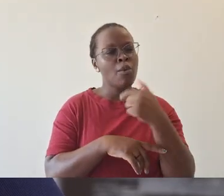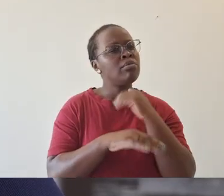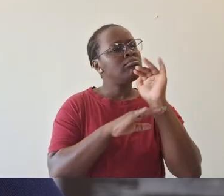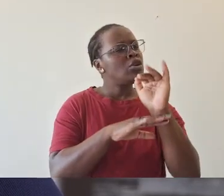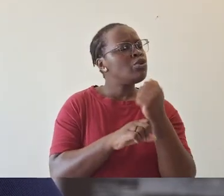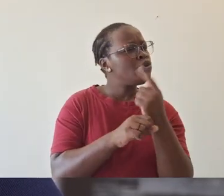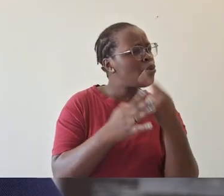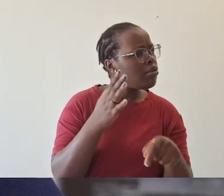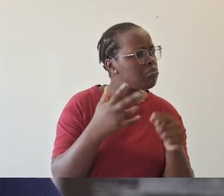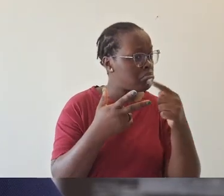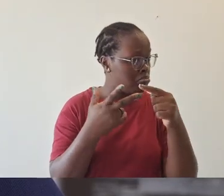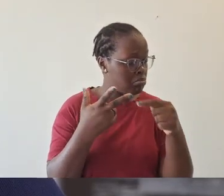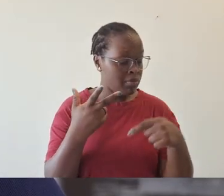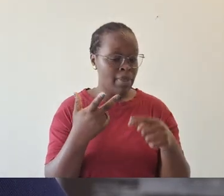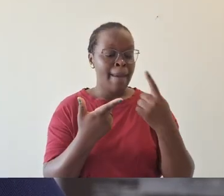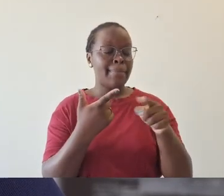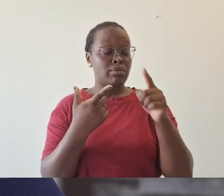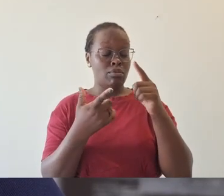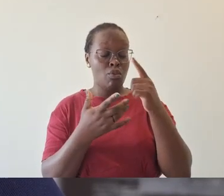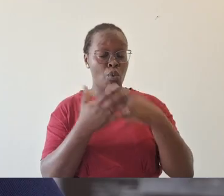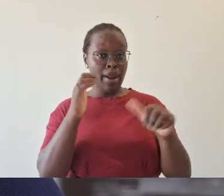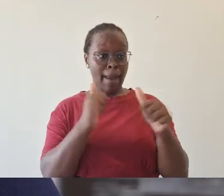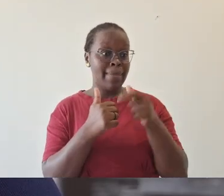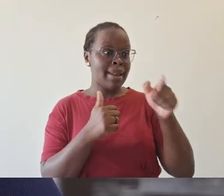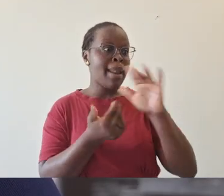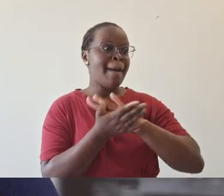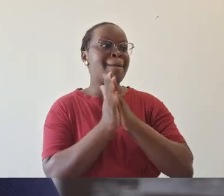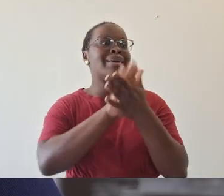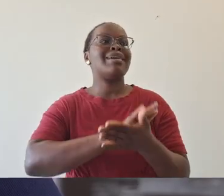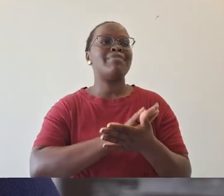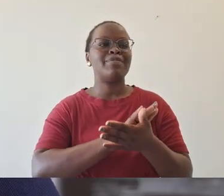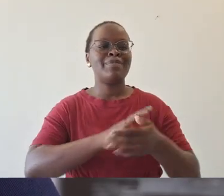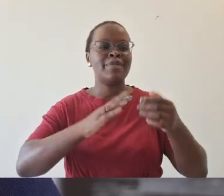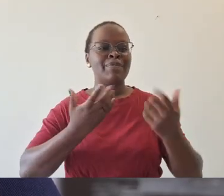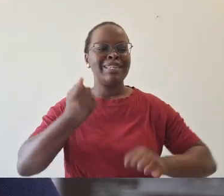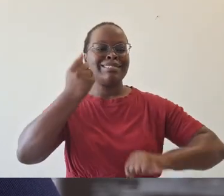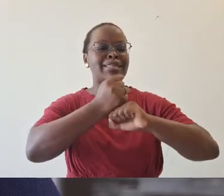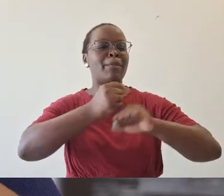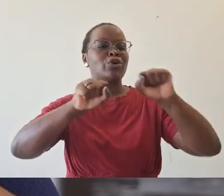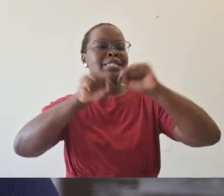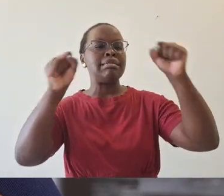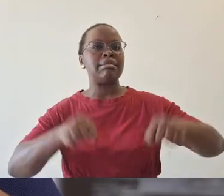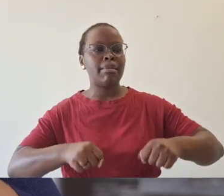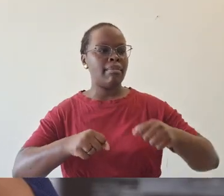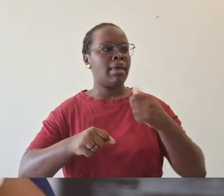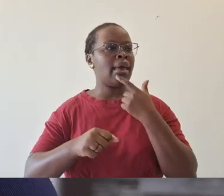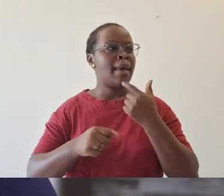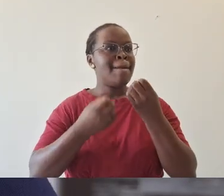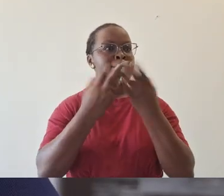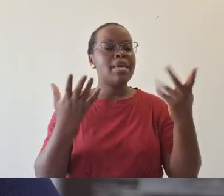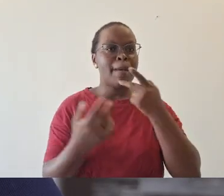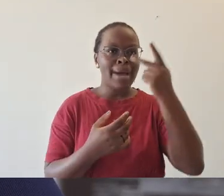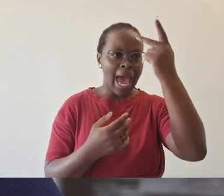done XYZ as had been agreed? But what ended up happening is it became a support system it also became a mechanism for us to check